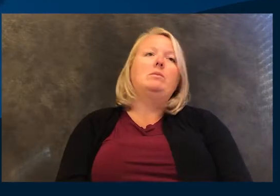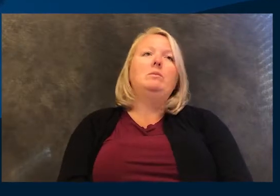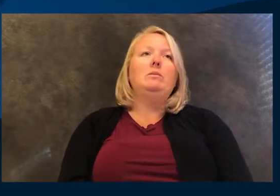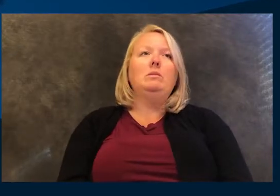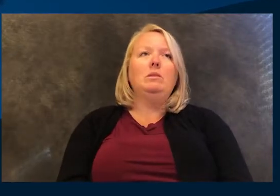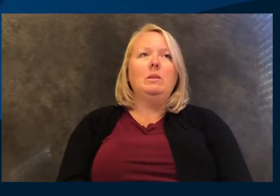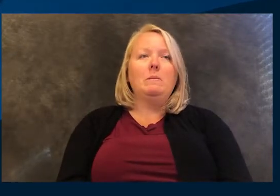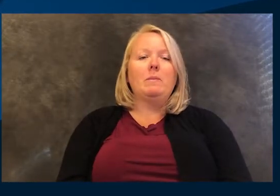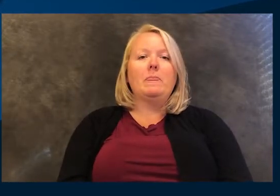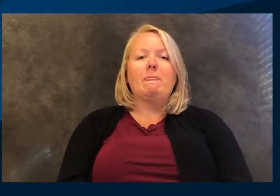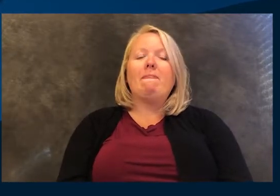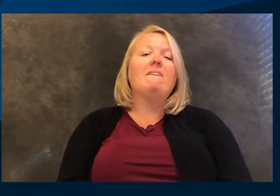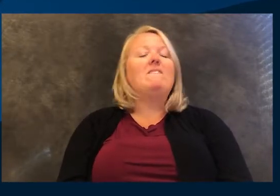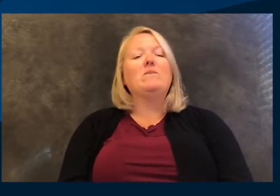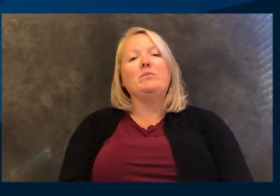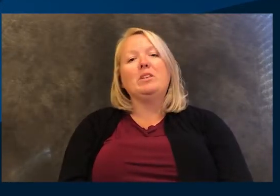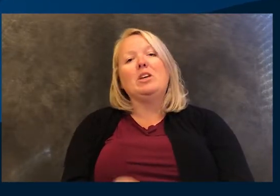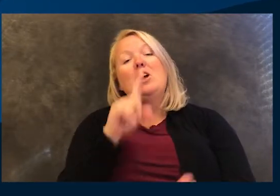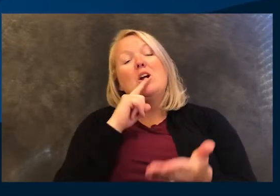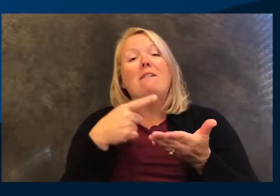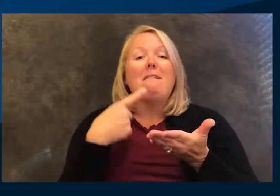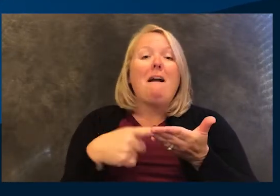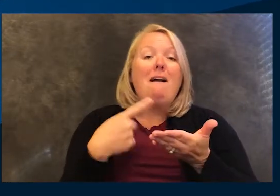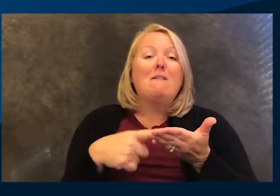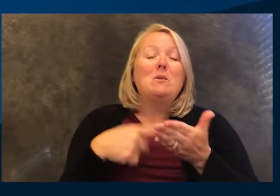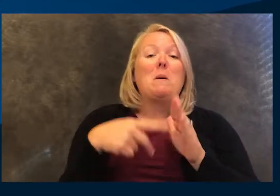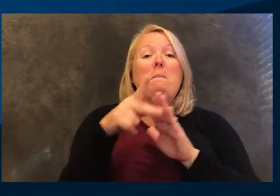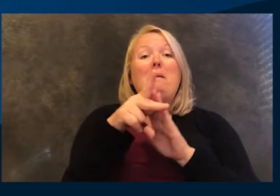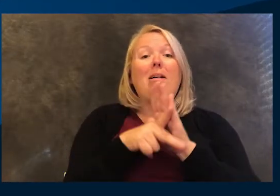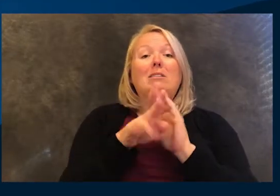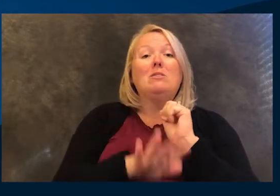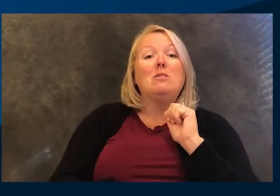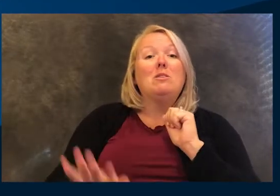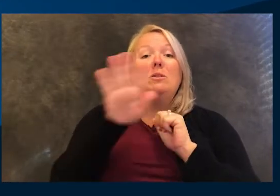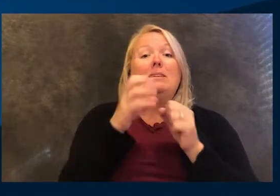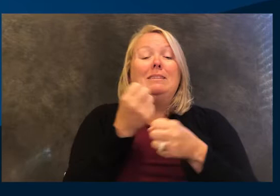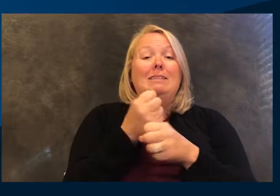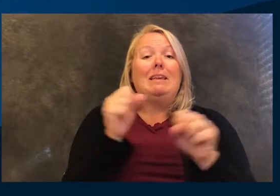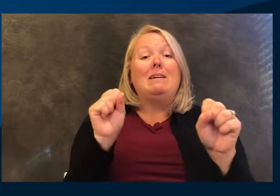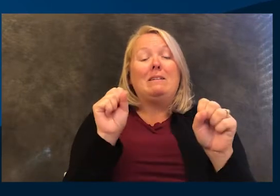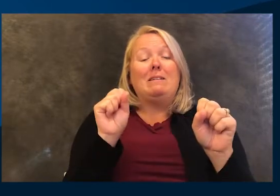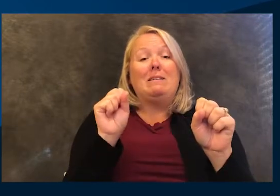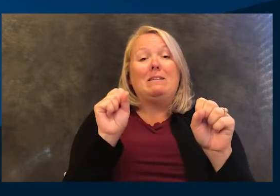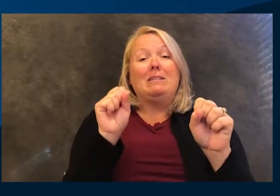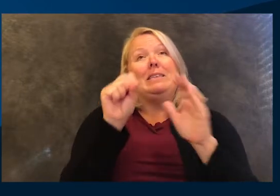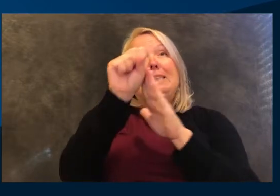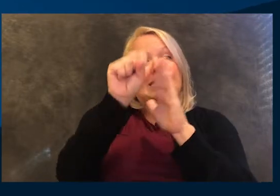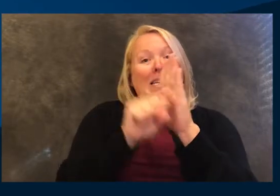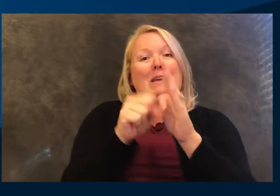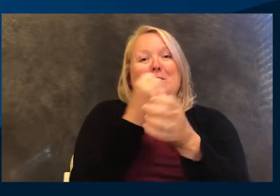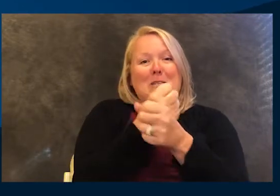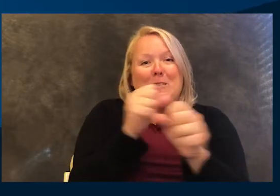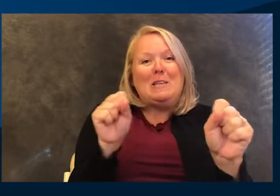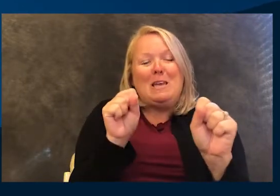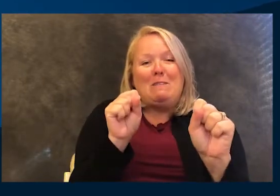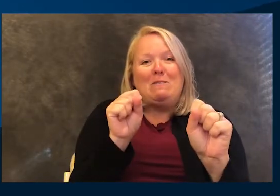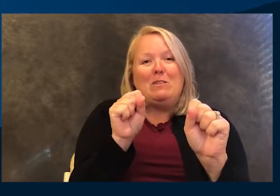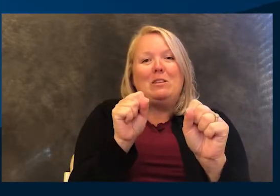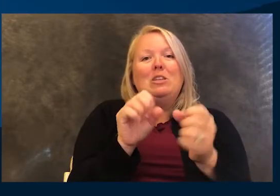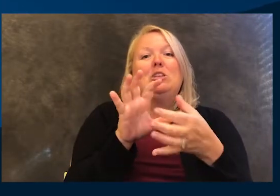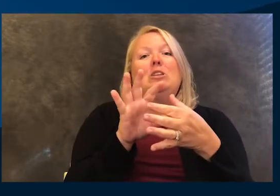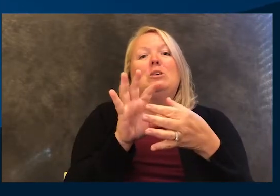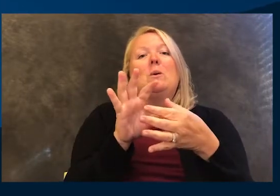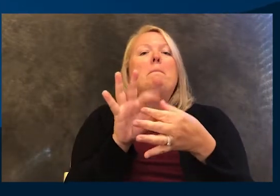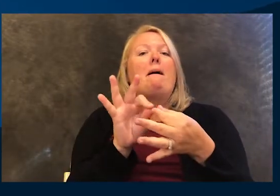In terms of conversations and policy at the statewide level, there are several safety initiatives that are in play. That starts with